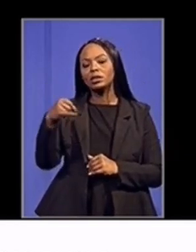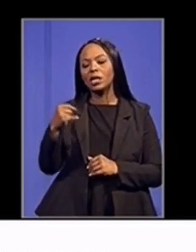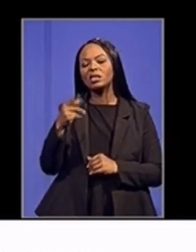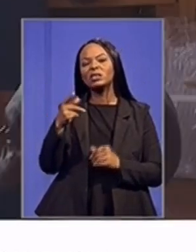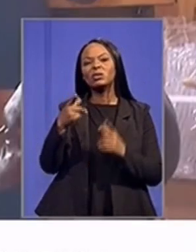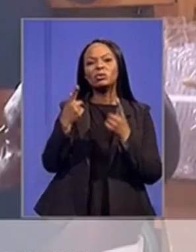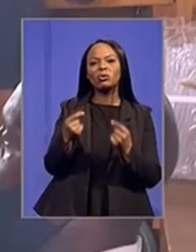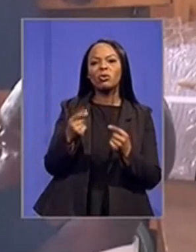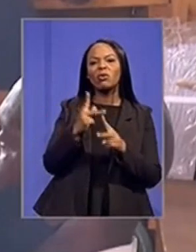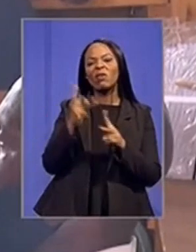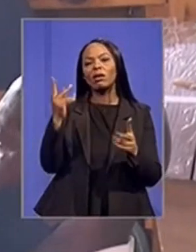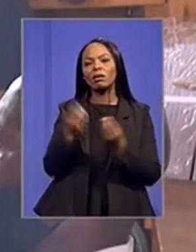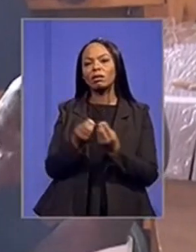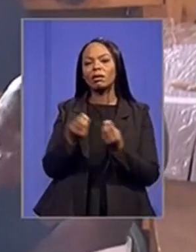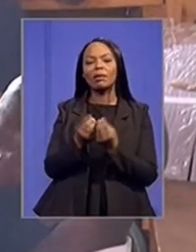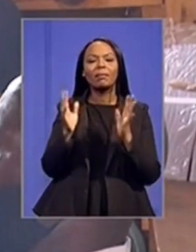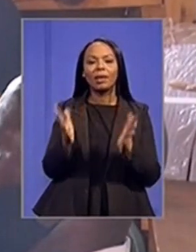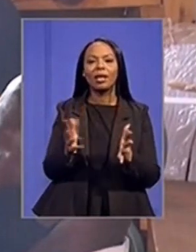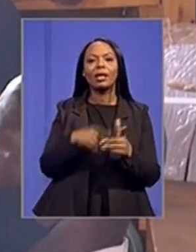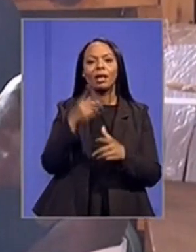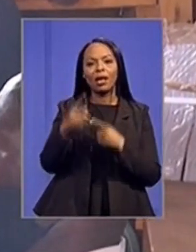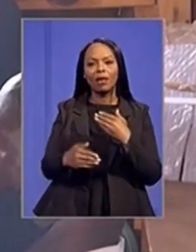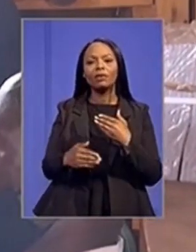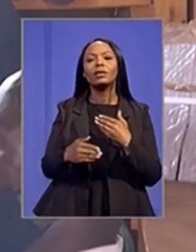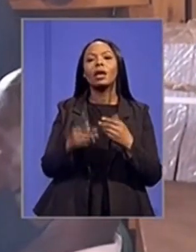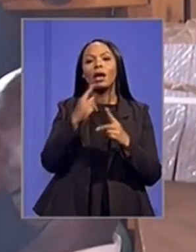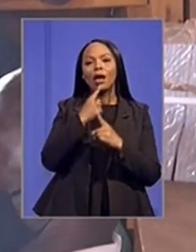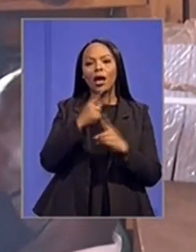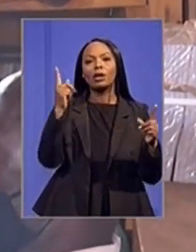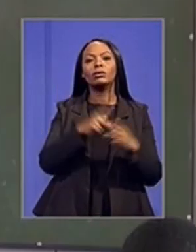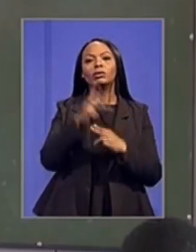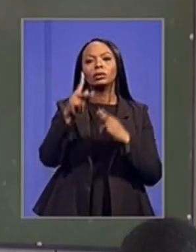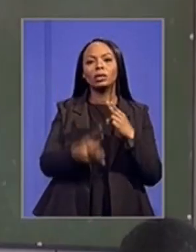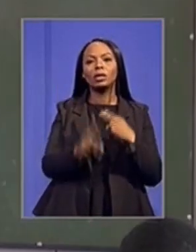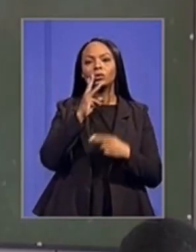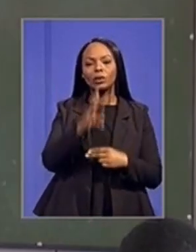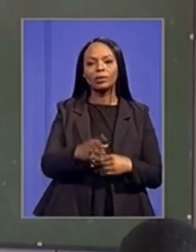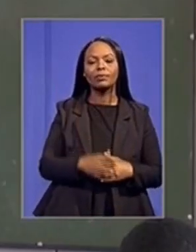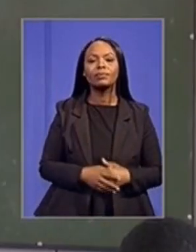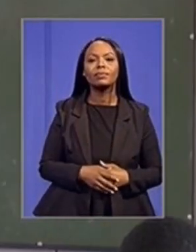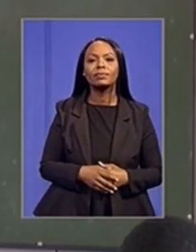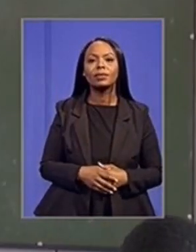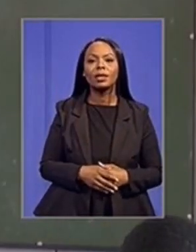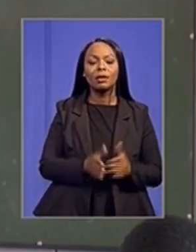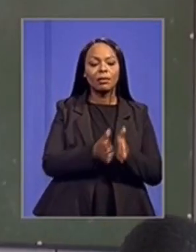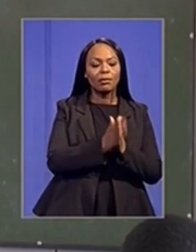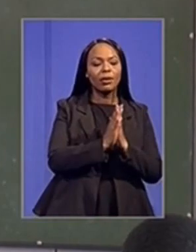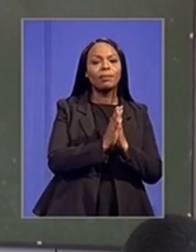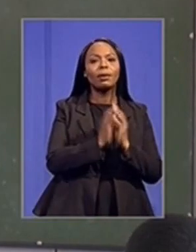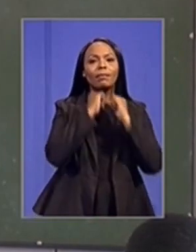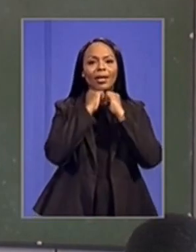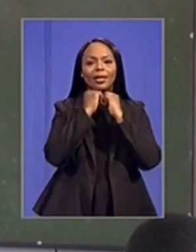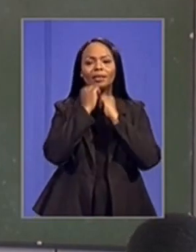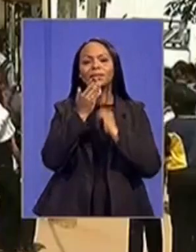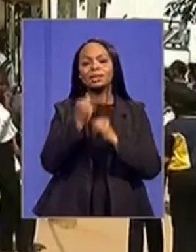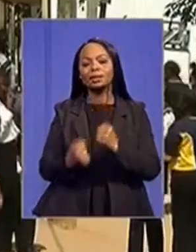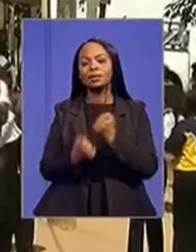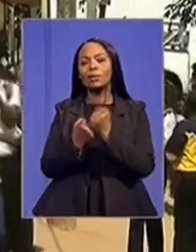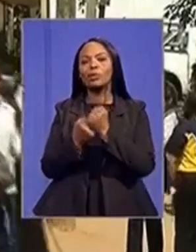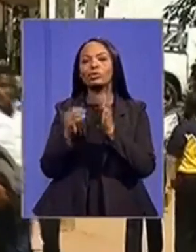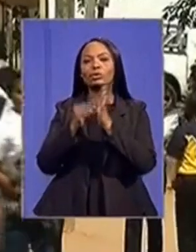processes. Lefapha la Thuto le ipileditse ho batswadi ho tswela pele ho tshehetsa barutwana nakong ena eo ba ntseng